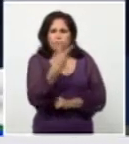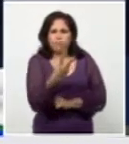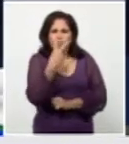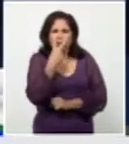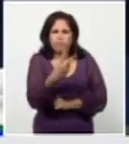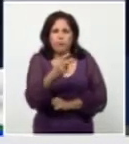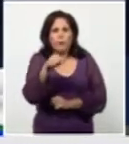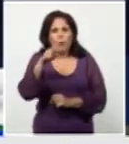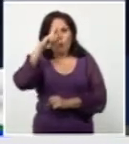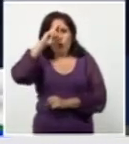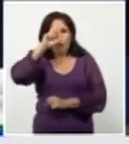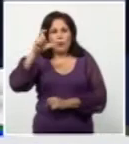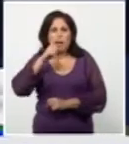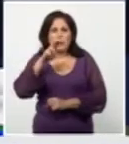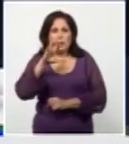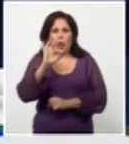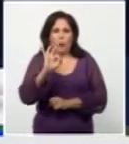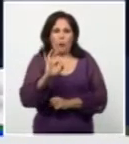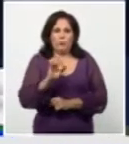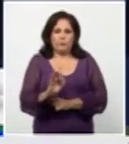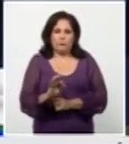In terms of the lethality rate,